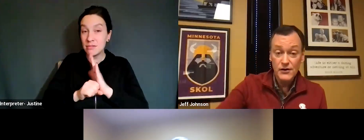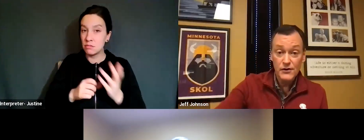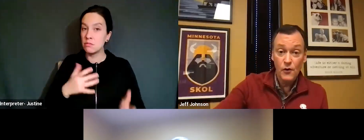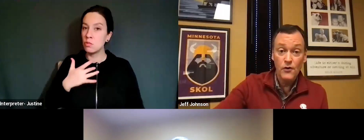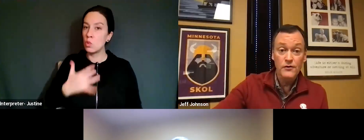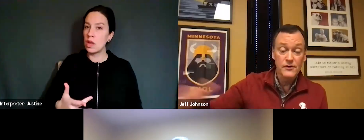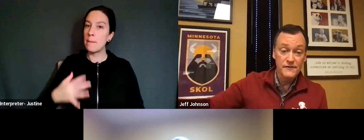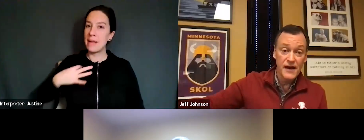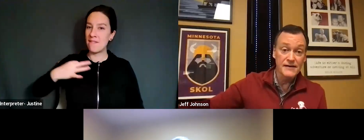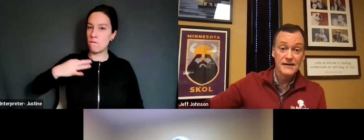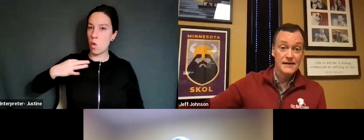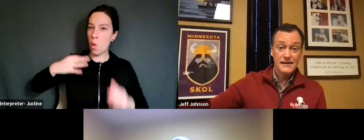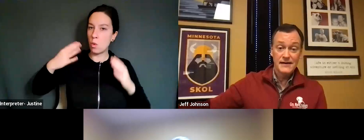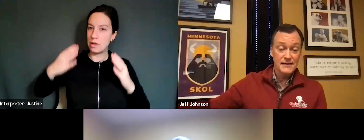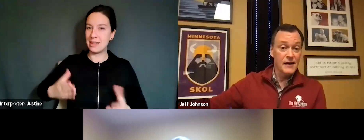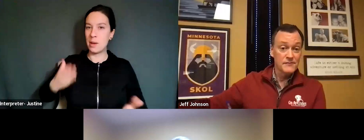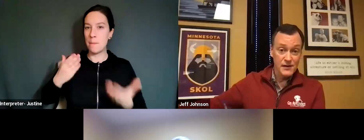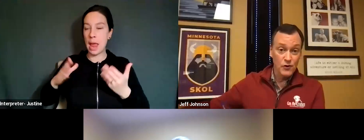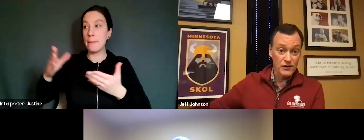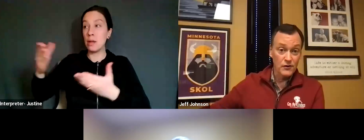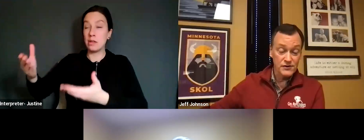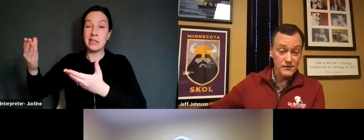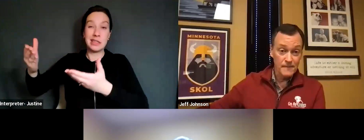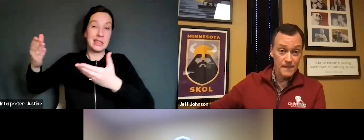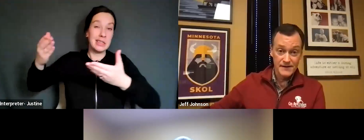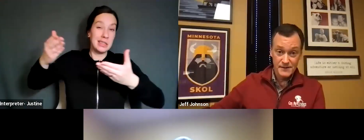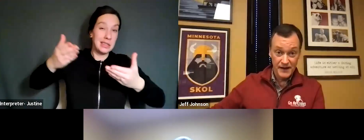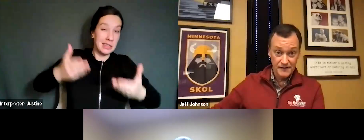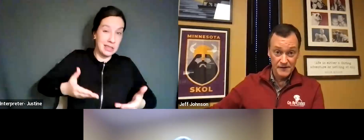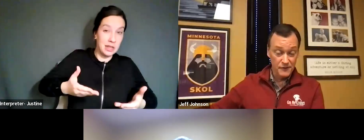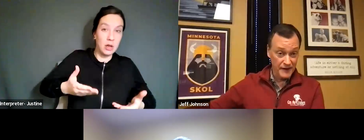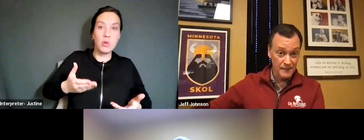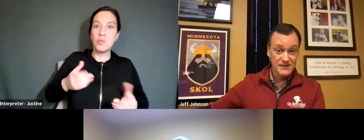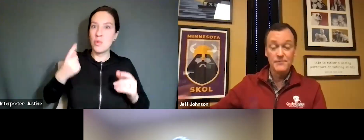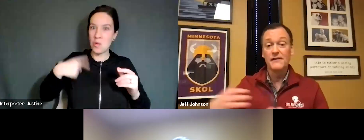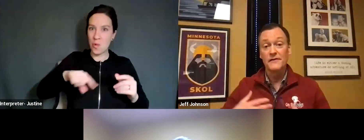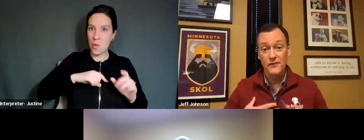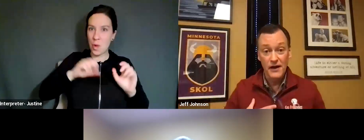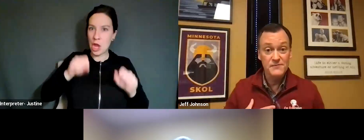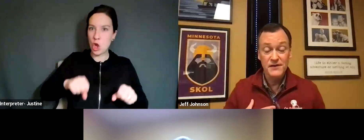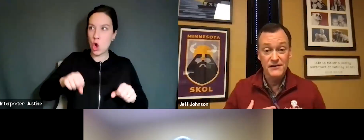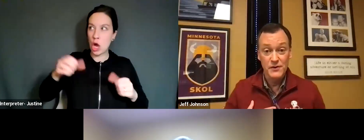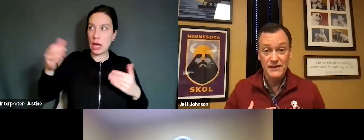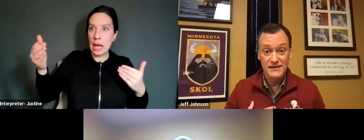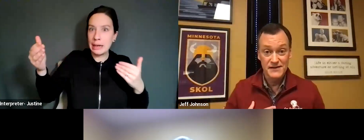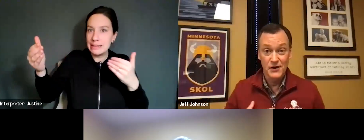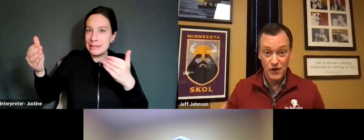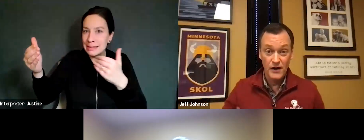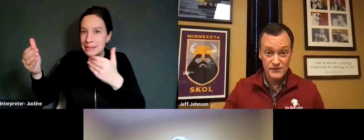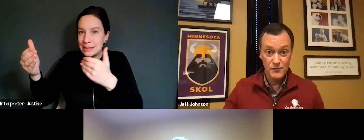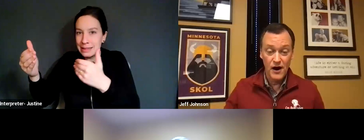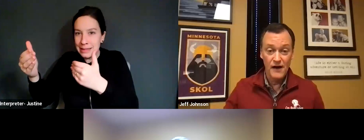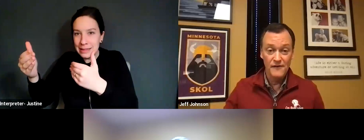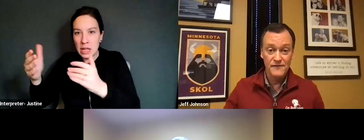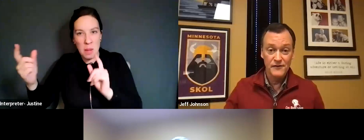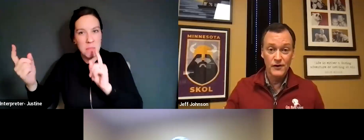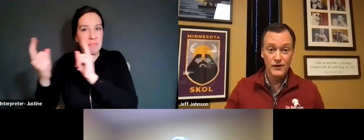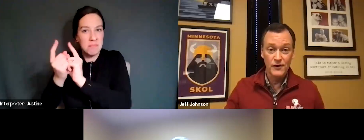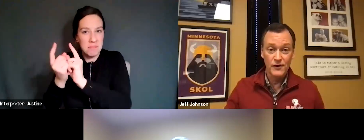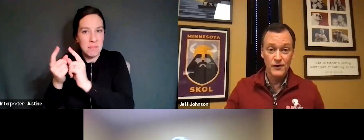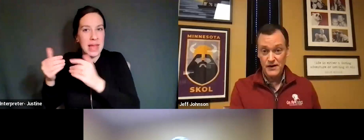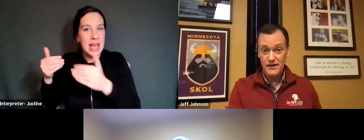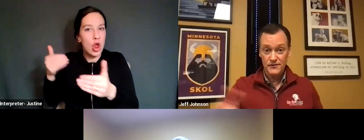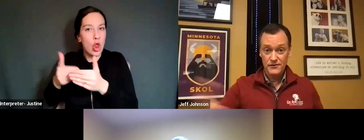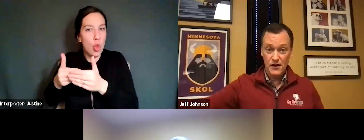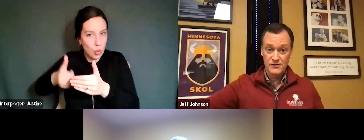dog here or to a vet can come somewhere closer. It's a benefit for them. It's a benefit for us because we get to see our dogs more often, whether